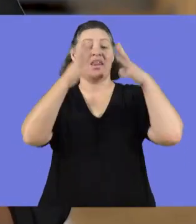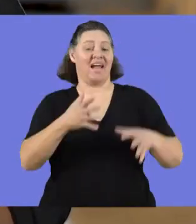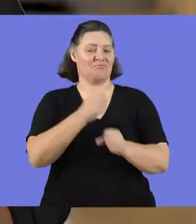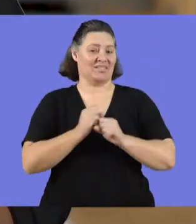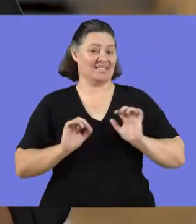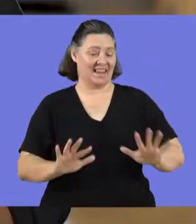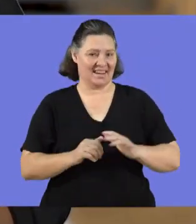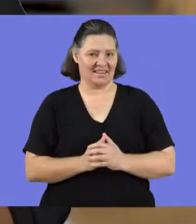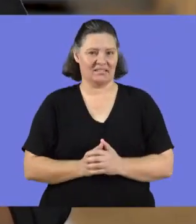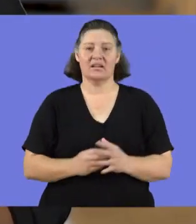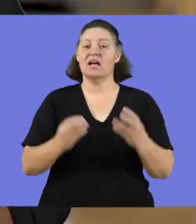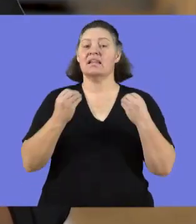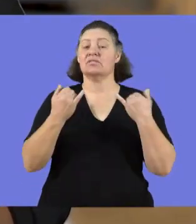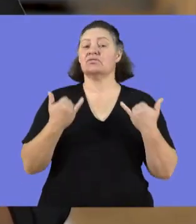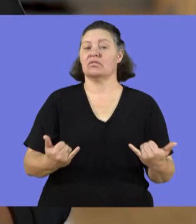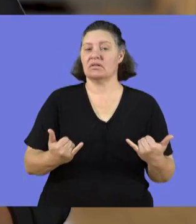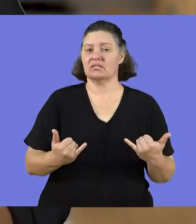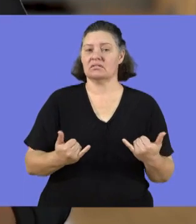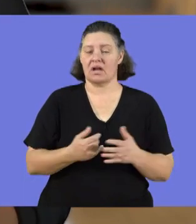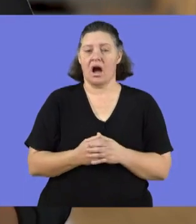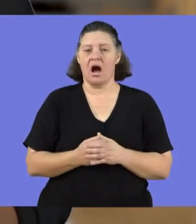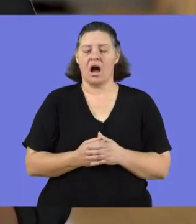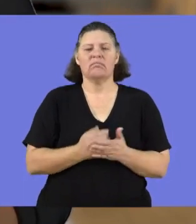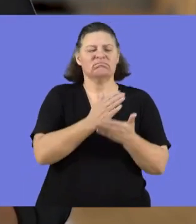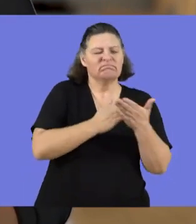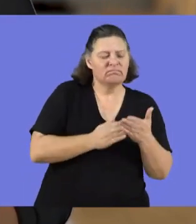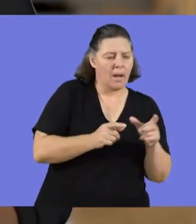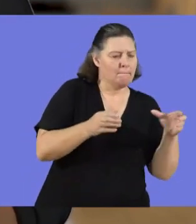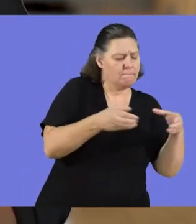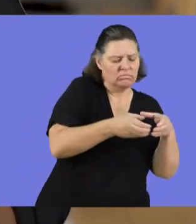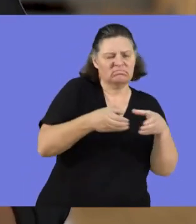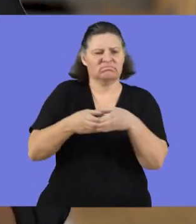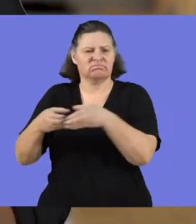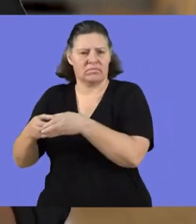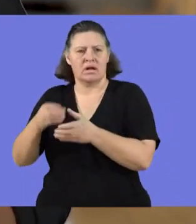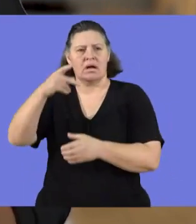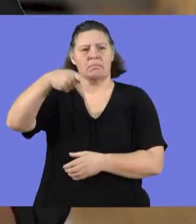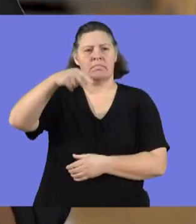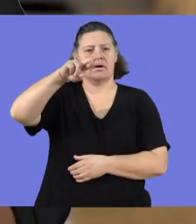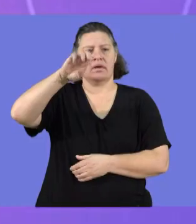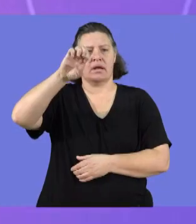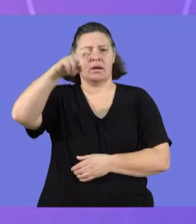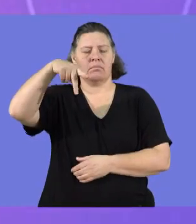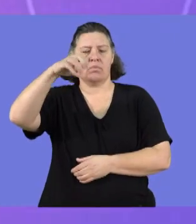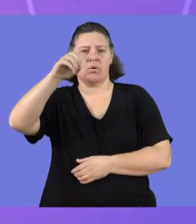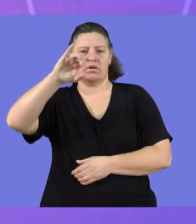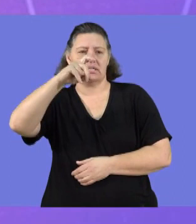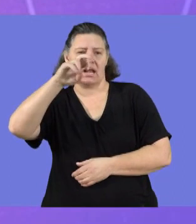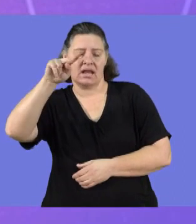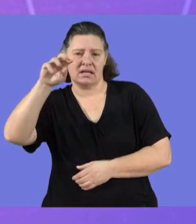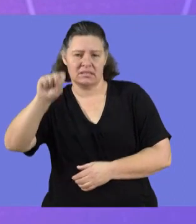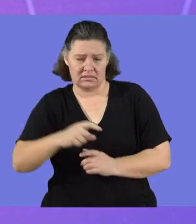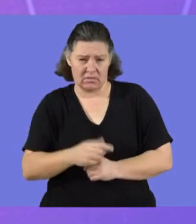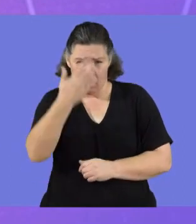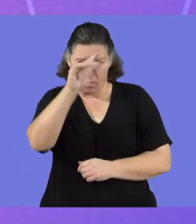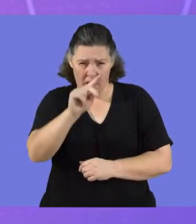grade 10 learners. Our lesson for today is proportions. Did you know that whenever the